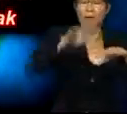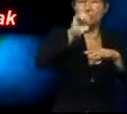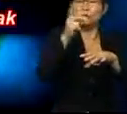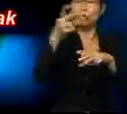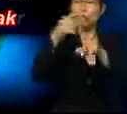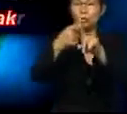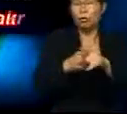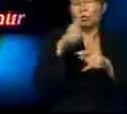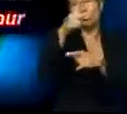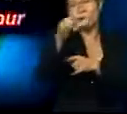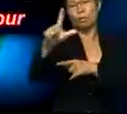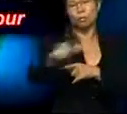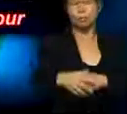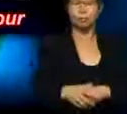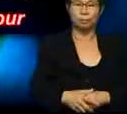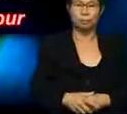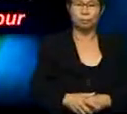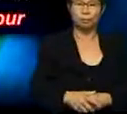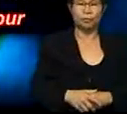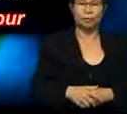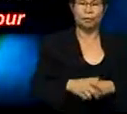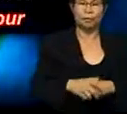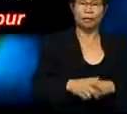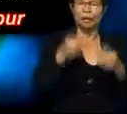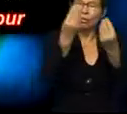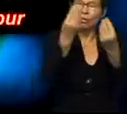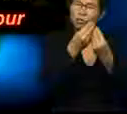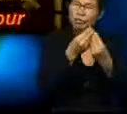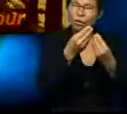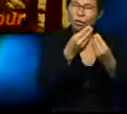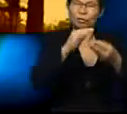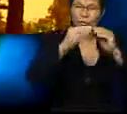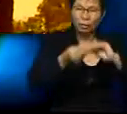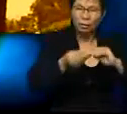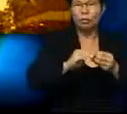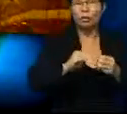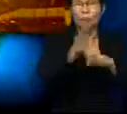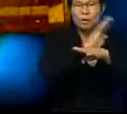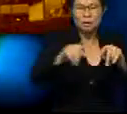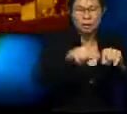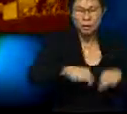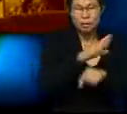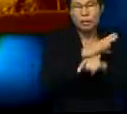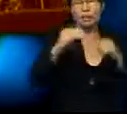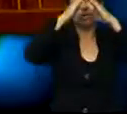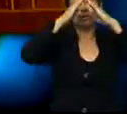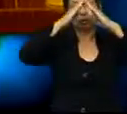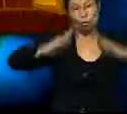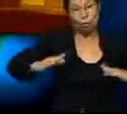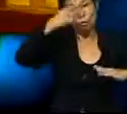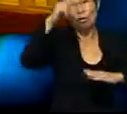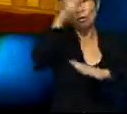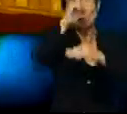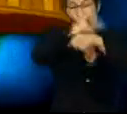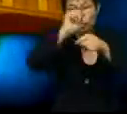from Kuala Lumpur. A number of business premises and living quarters for government officials